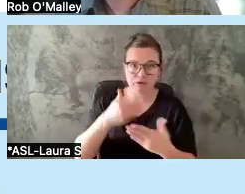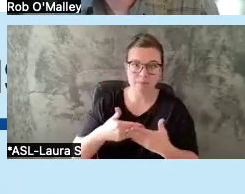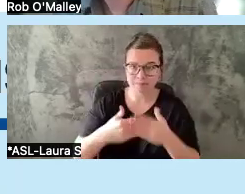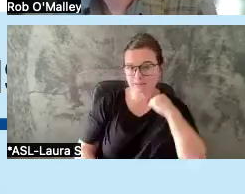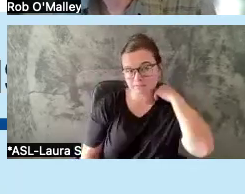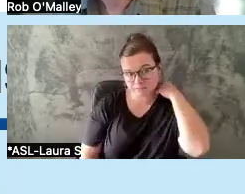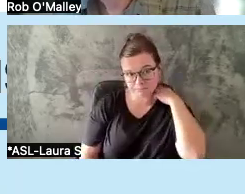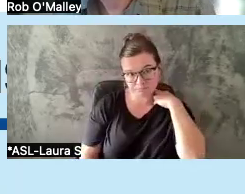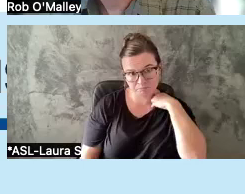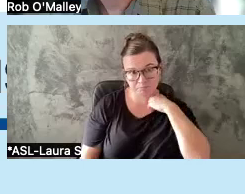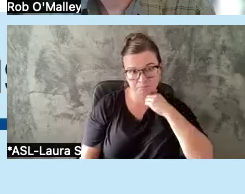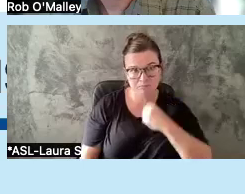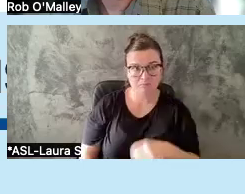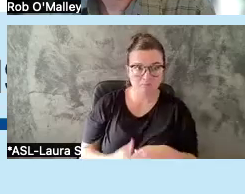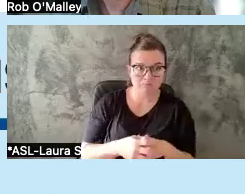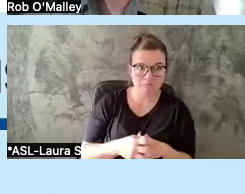babies.